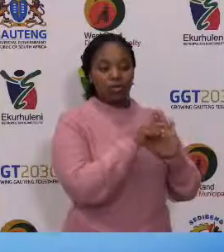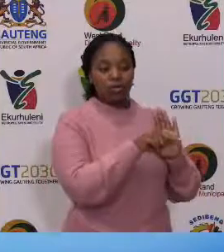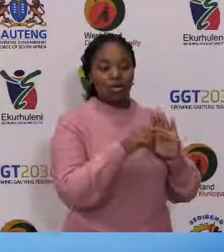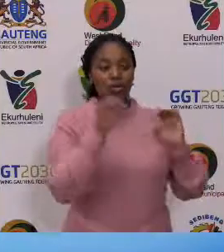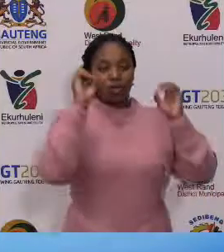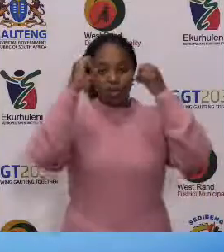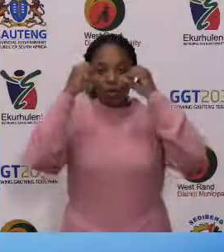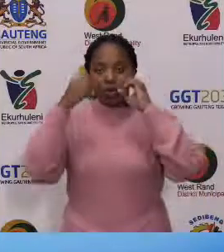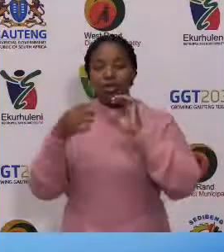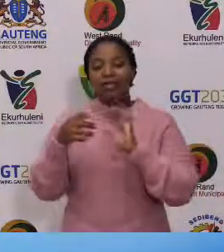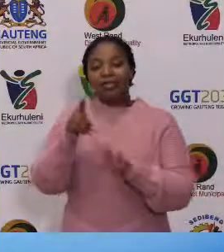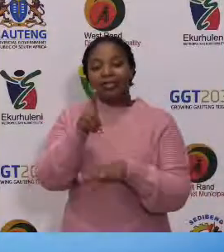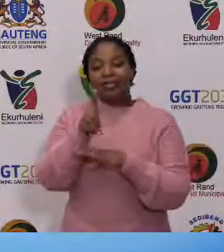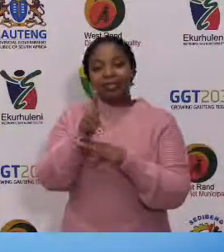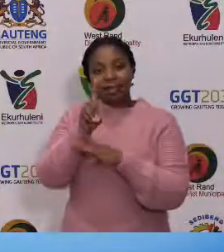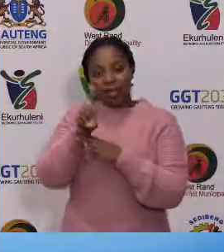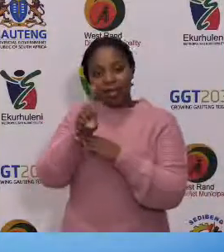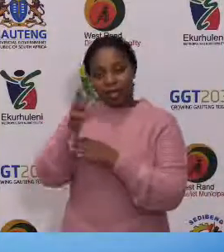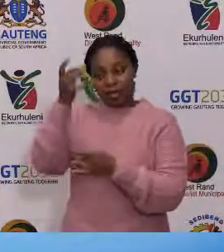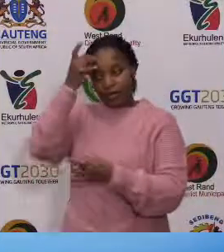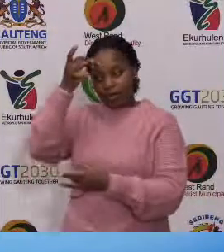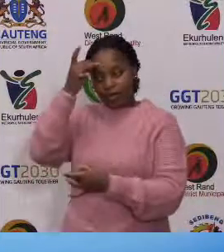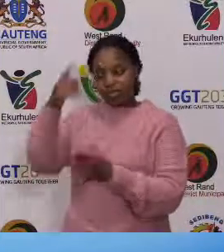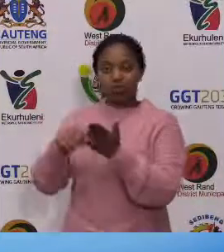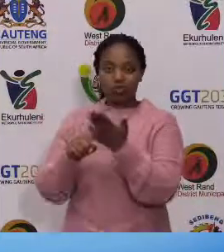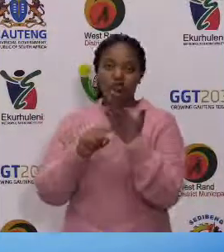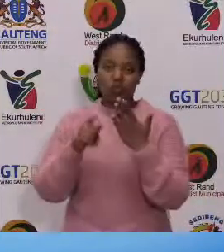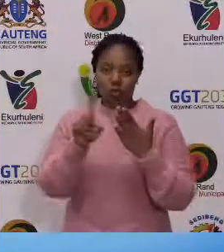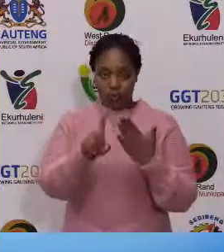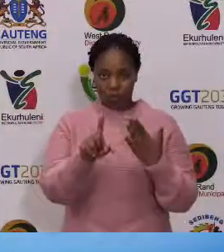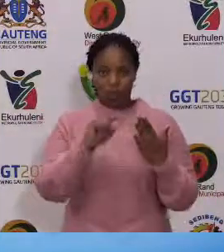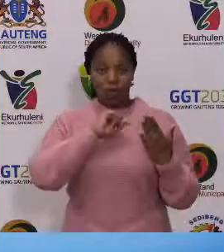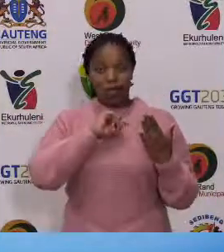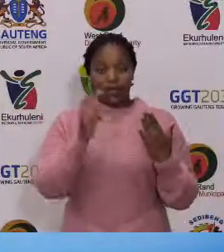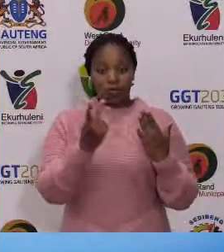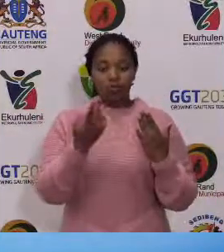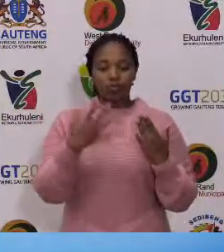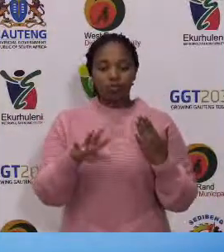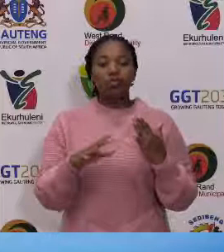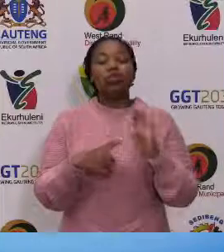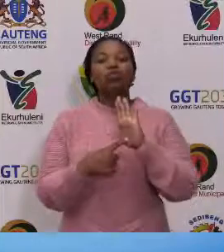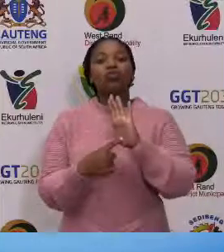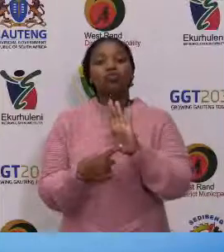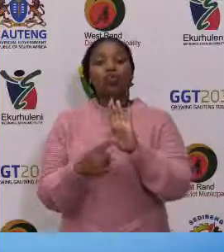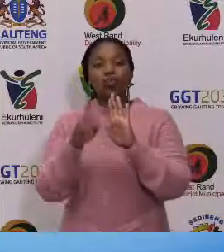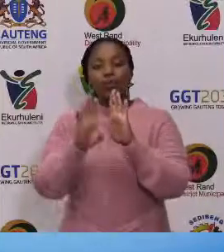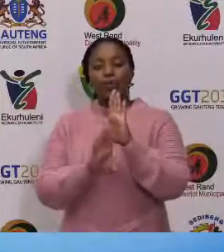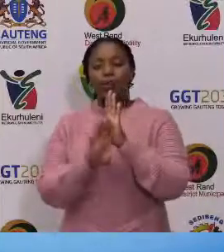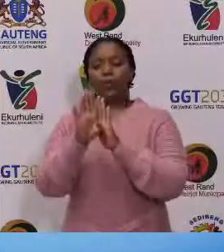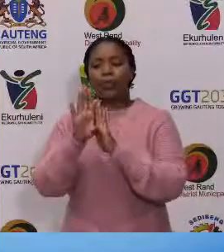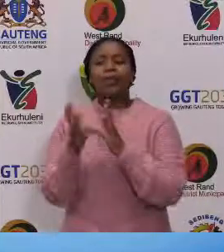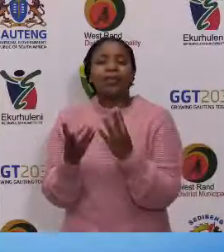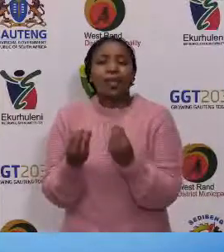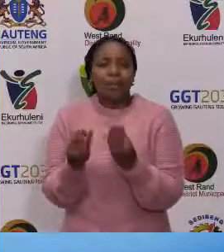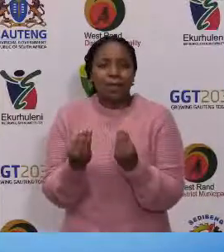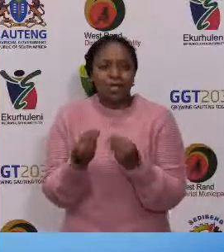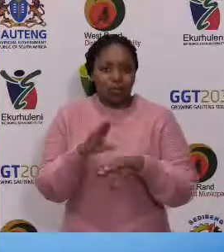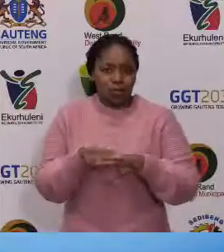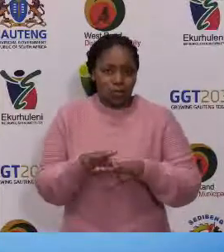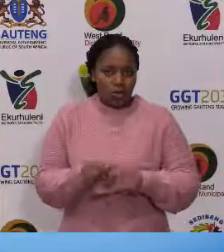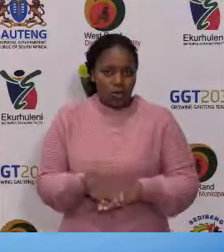showing us. So that's a major source of concern in light of the increase in numbers that Dr. Kawonga has alluded